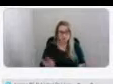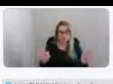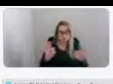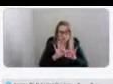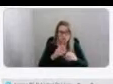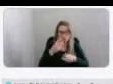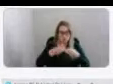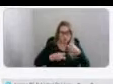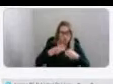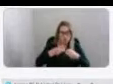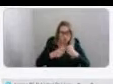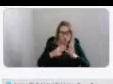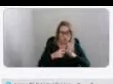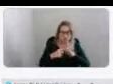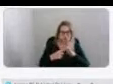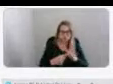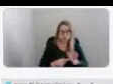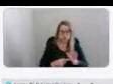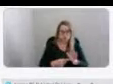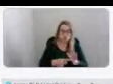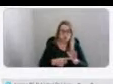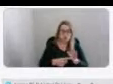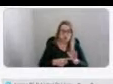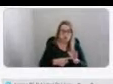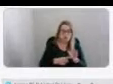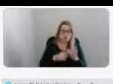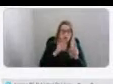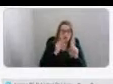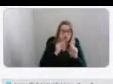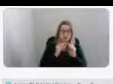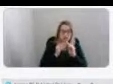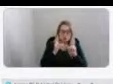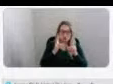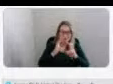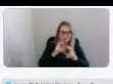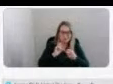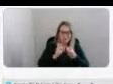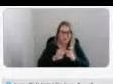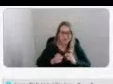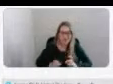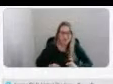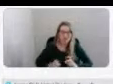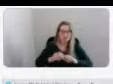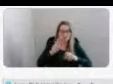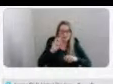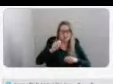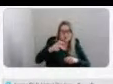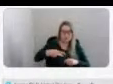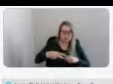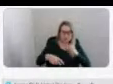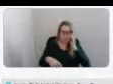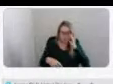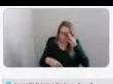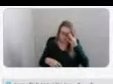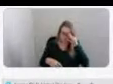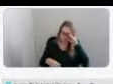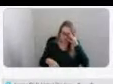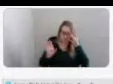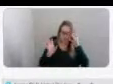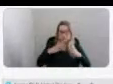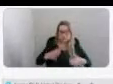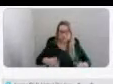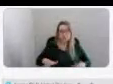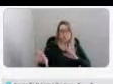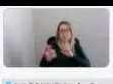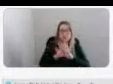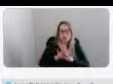is reflected in our revised map to the importance of competitiveness allowing citizens to elect candidates of